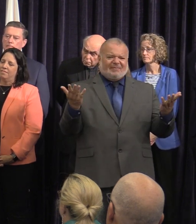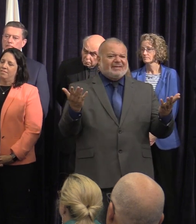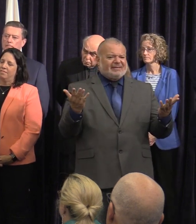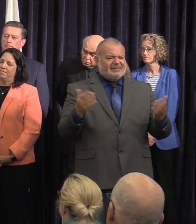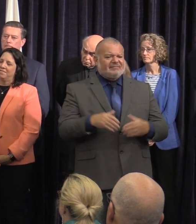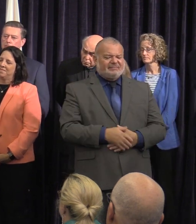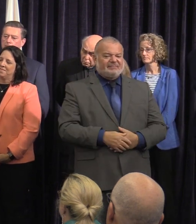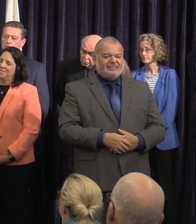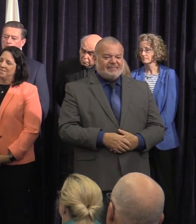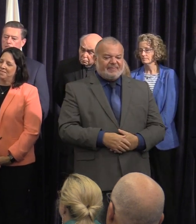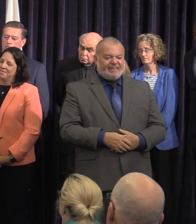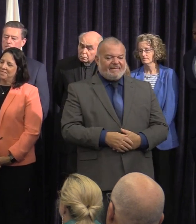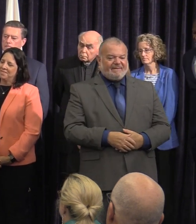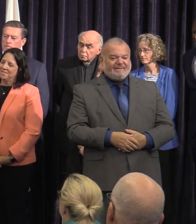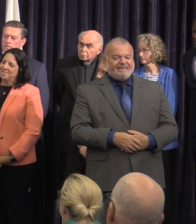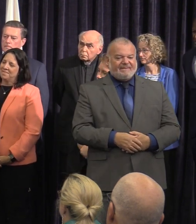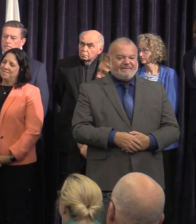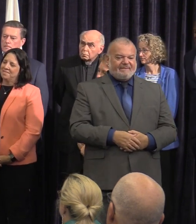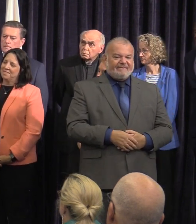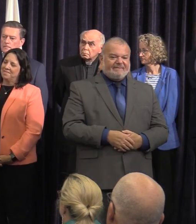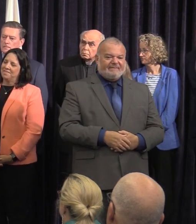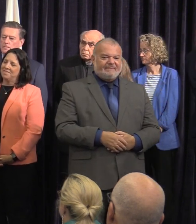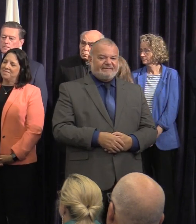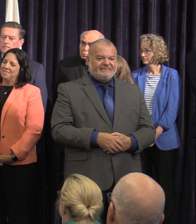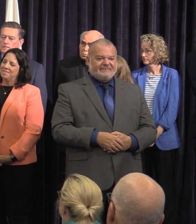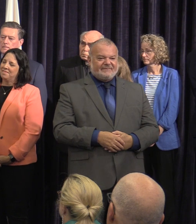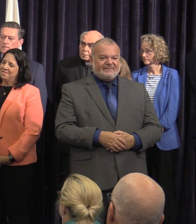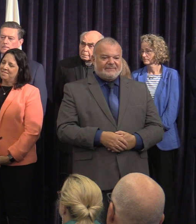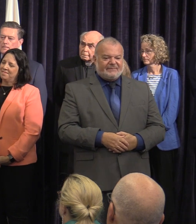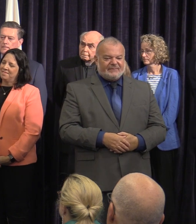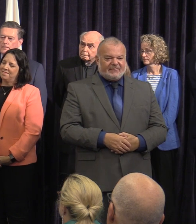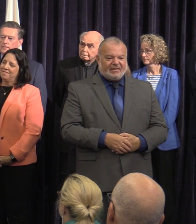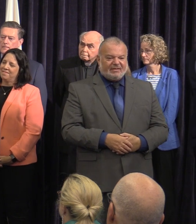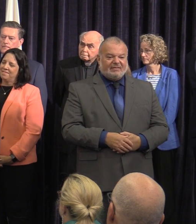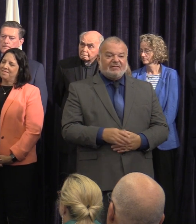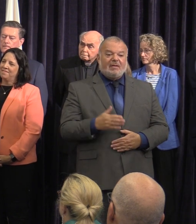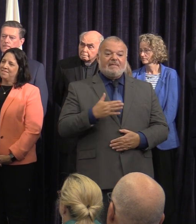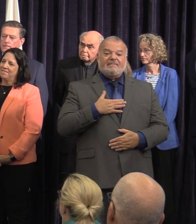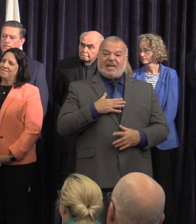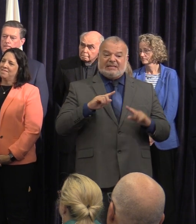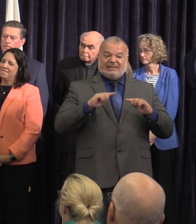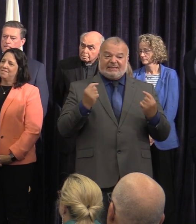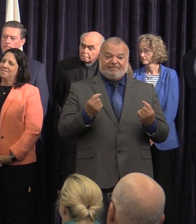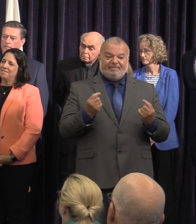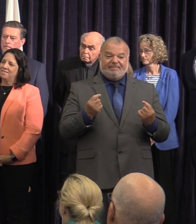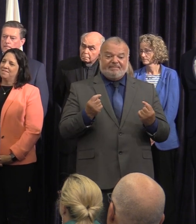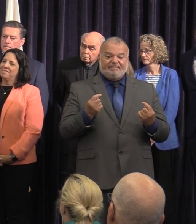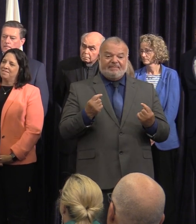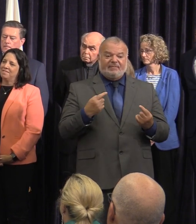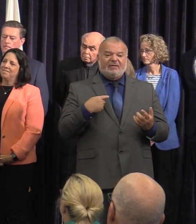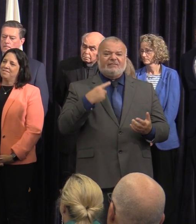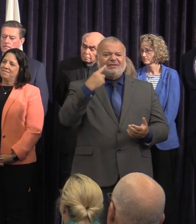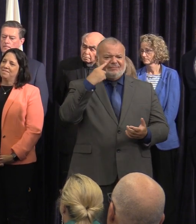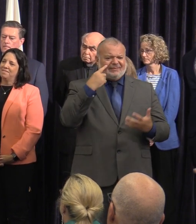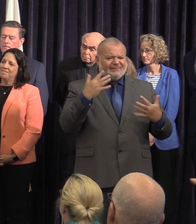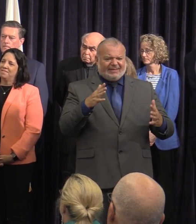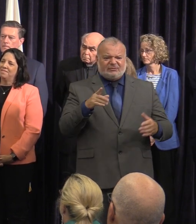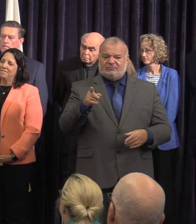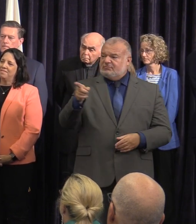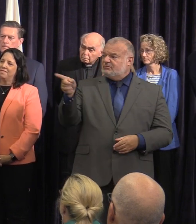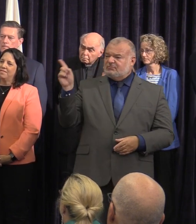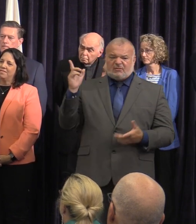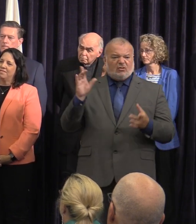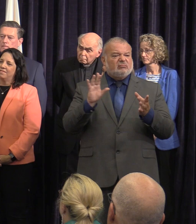am, me and my team, we have been witness every day what everybody has heard here